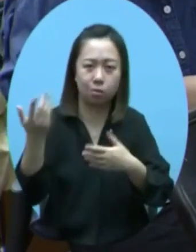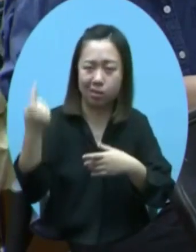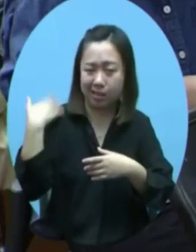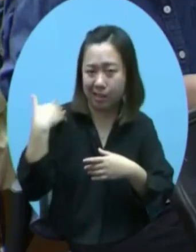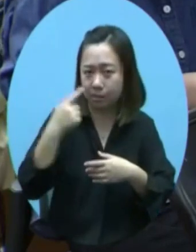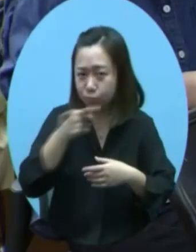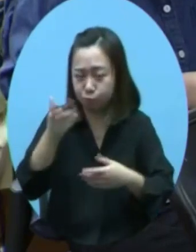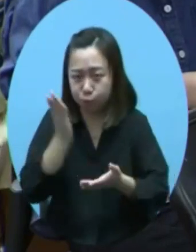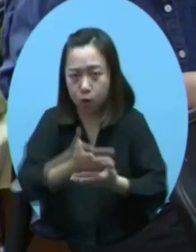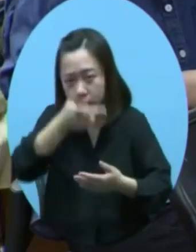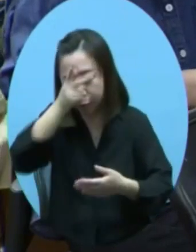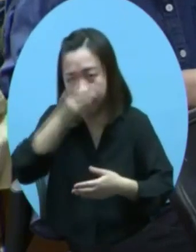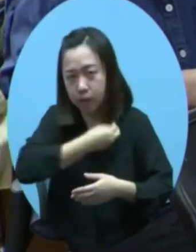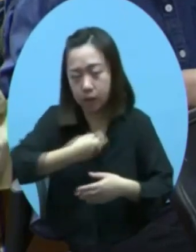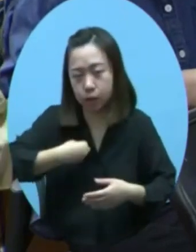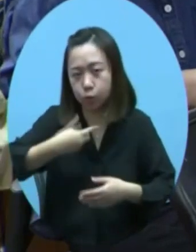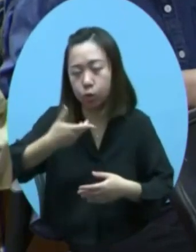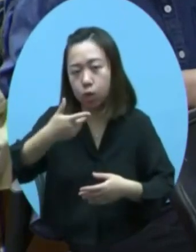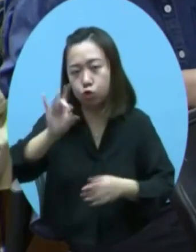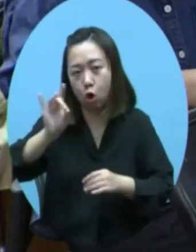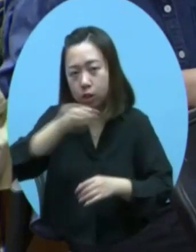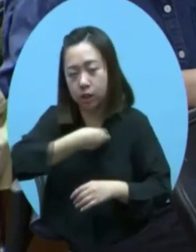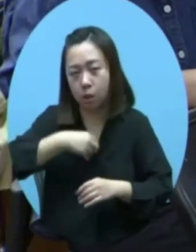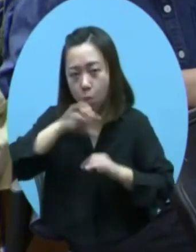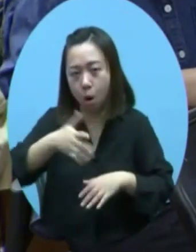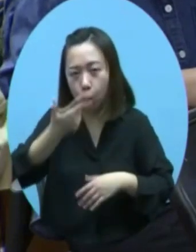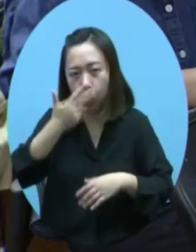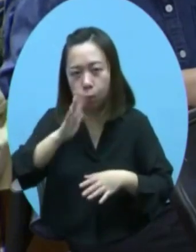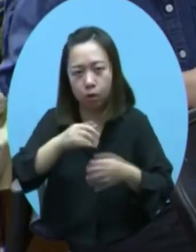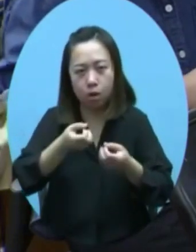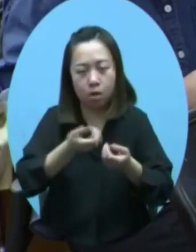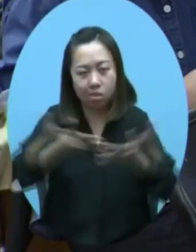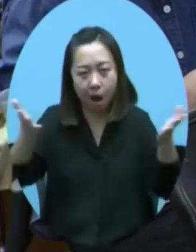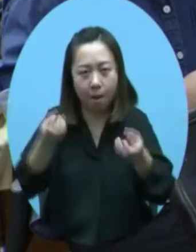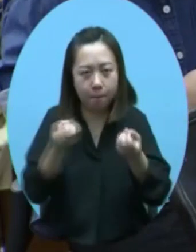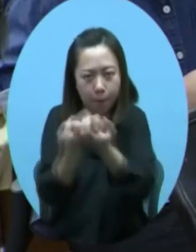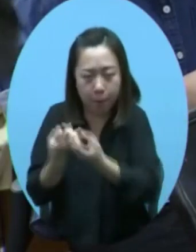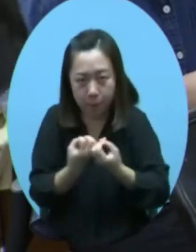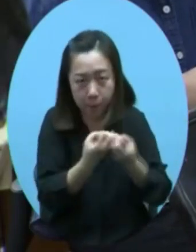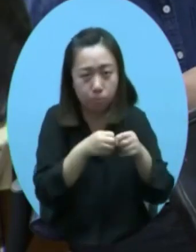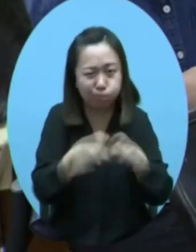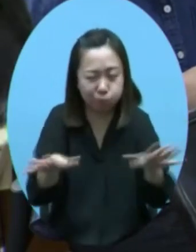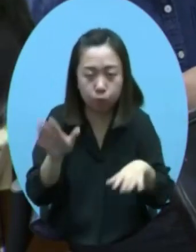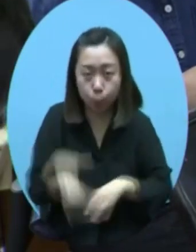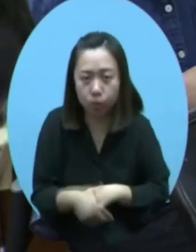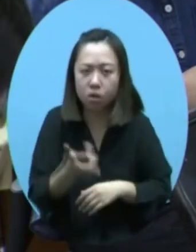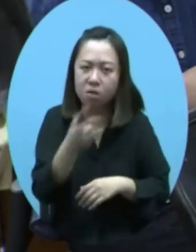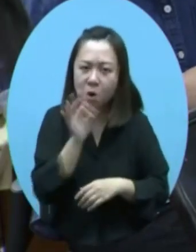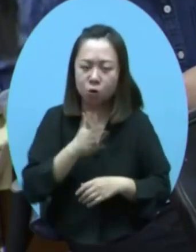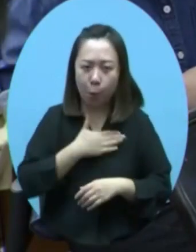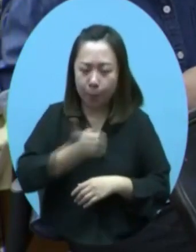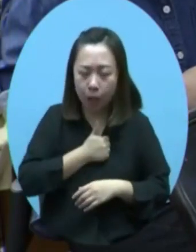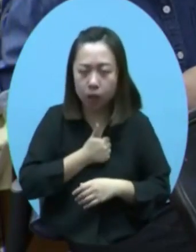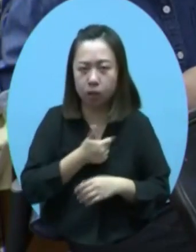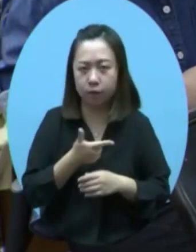symptoms? Are any showing any difference? And Dr. Zheng just said we're expecting a large-scale community outbreak. So